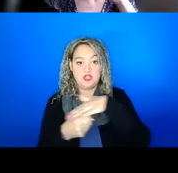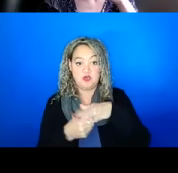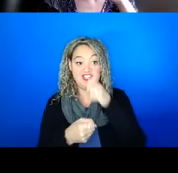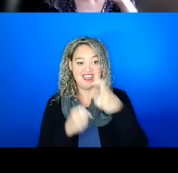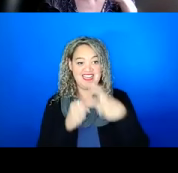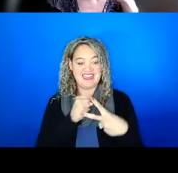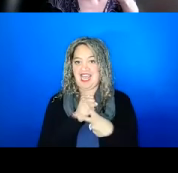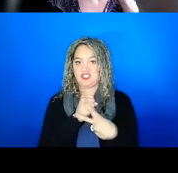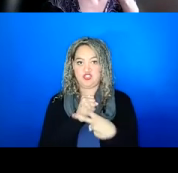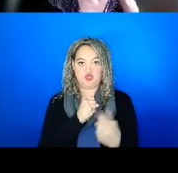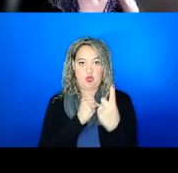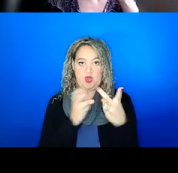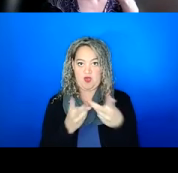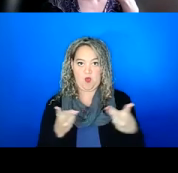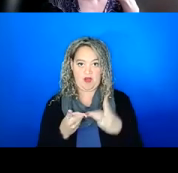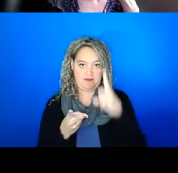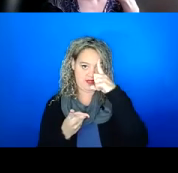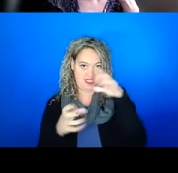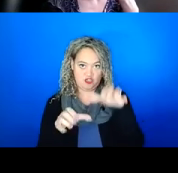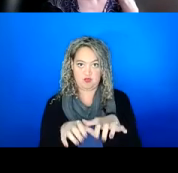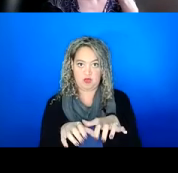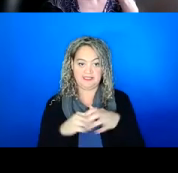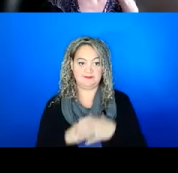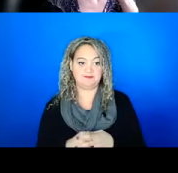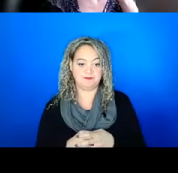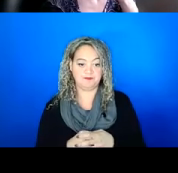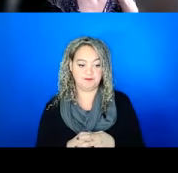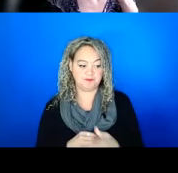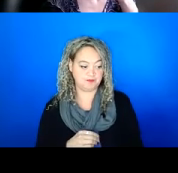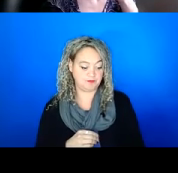a single place in the brain.